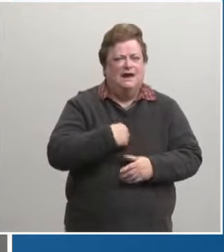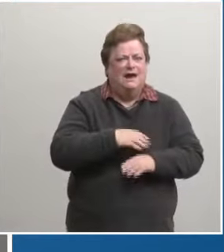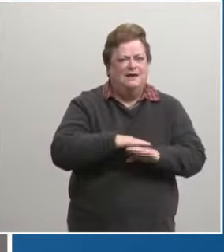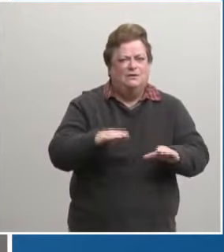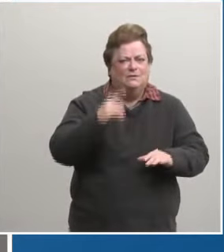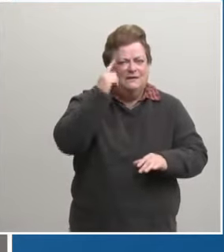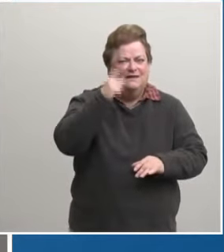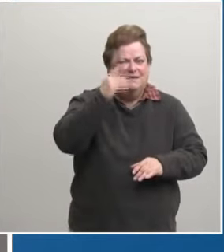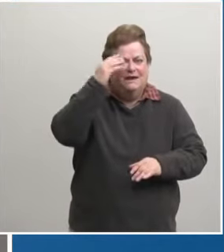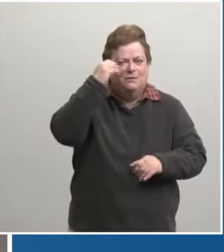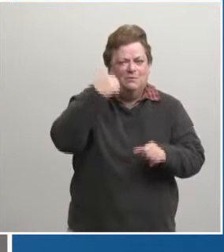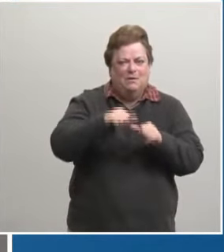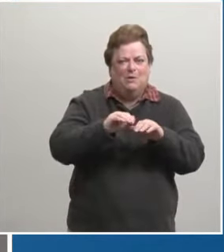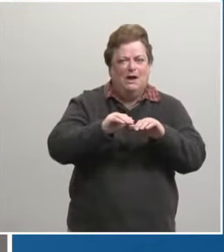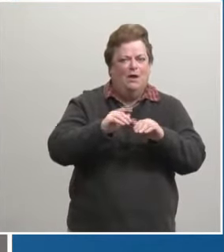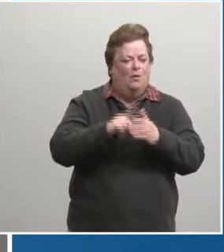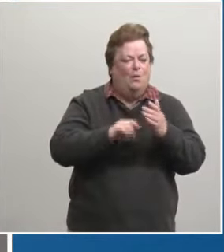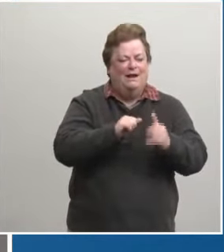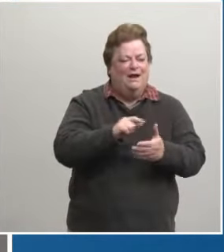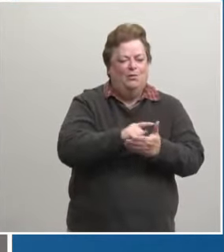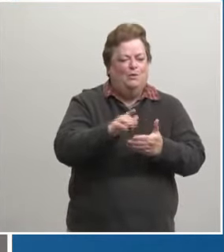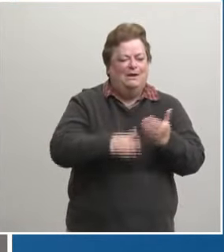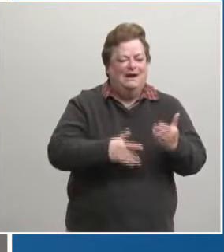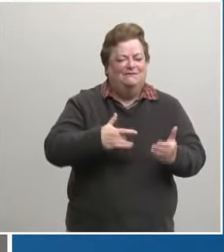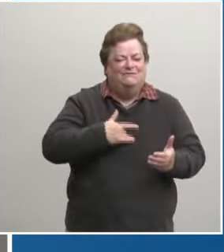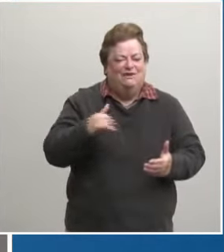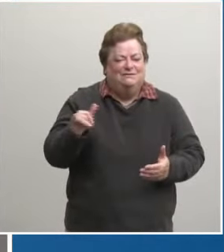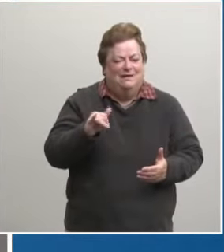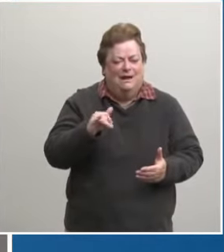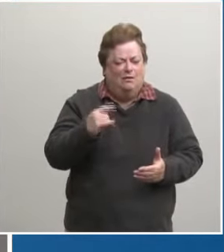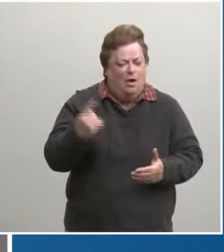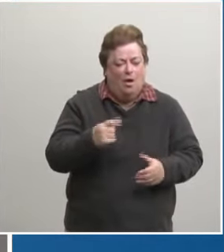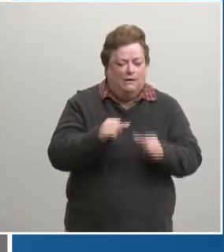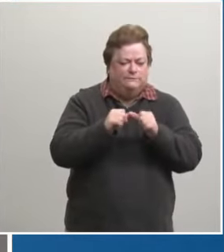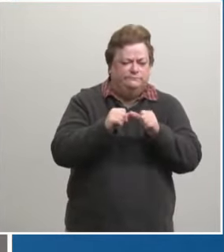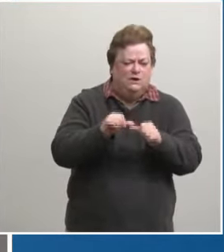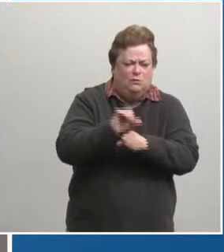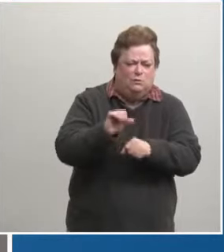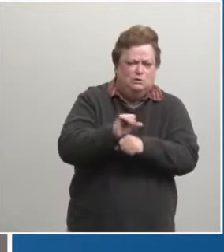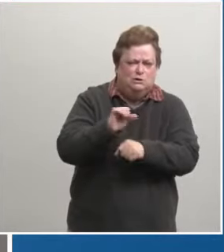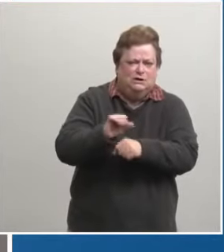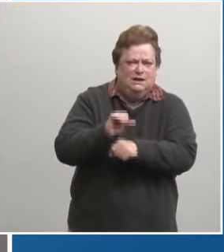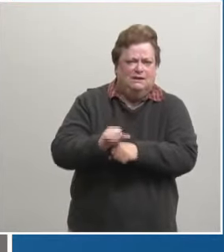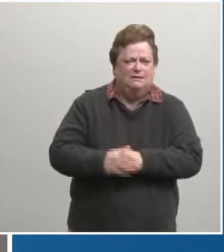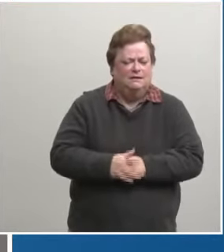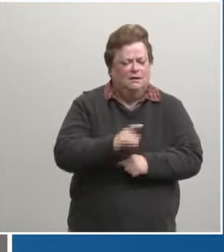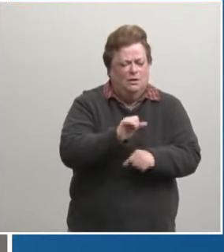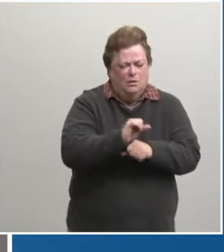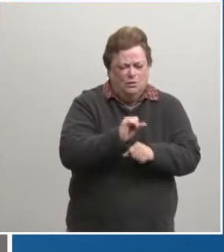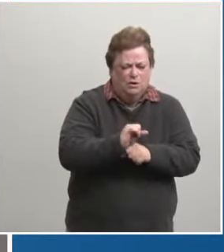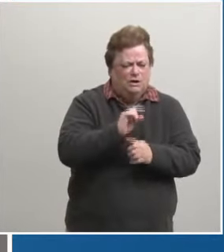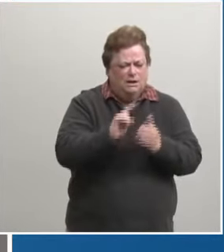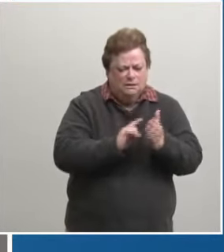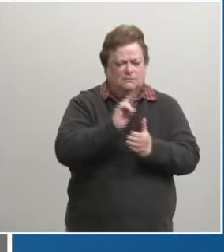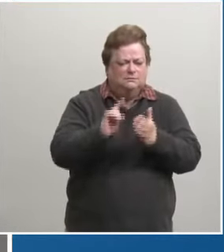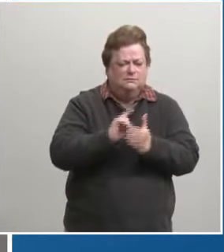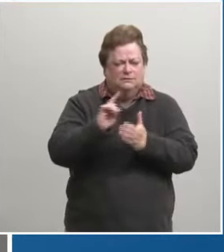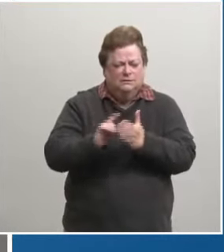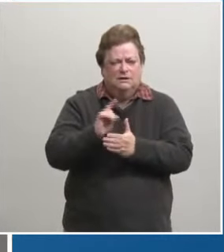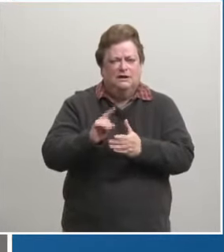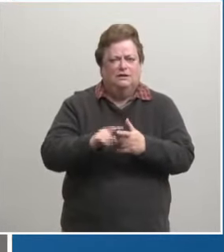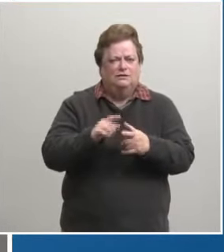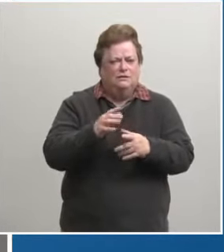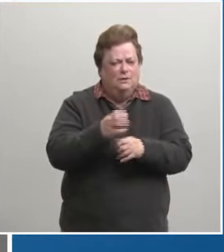they even remember what a weekend feels like. Yet even with our dedicated health team working around the clock, getting the majority of our